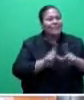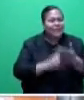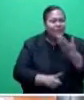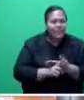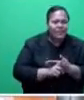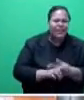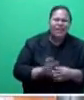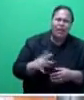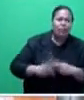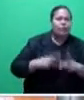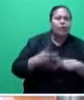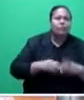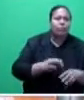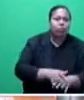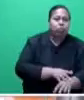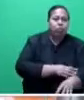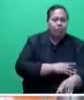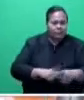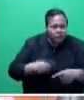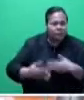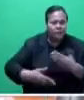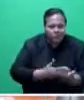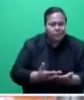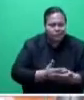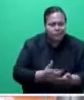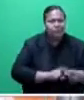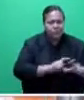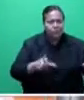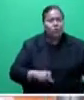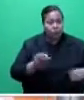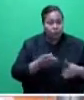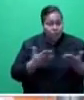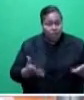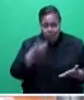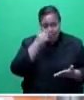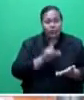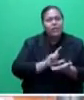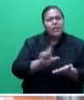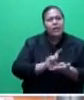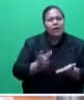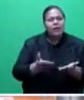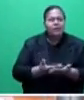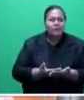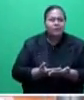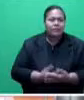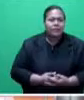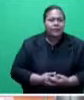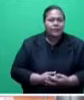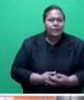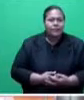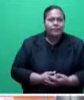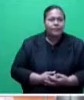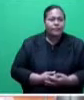process may be lengthy and thus it is in the public interest that clarity be provided as soon as possible. The Bill